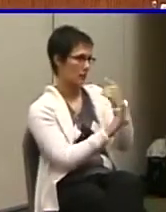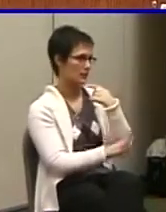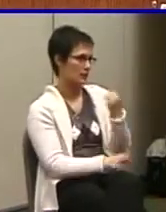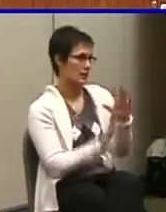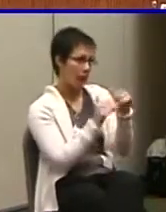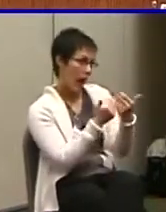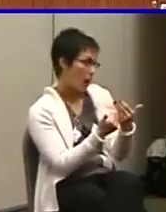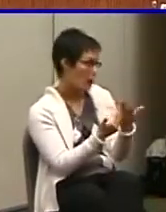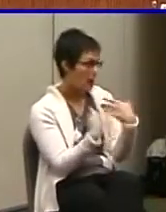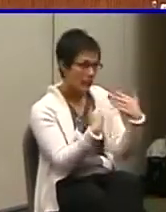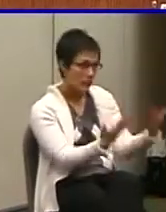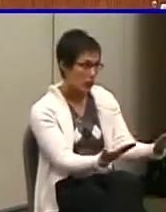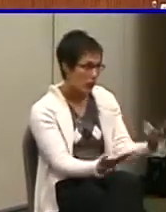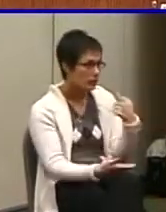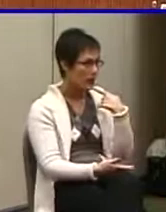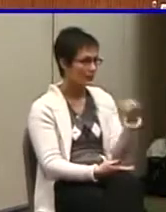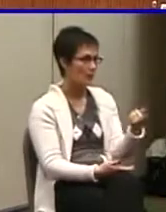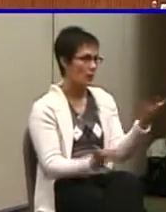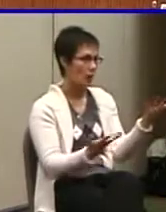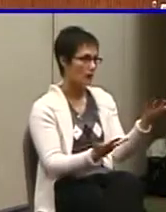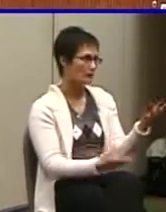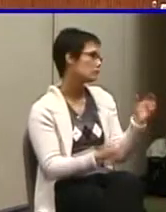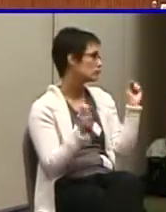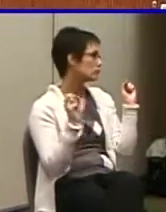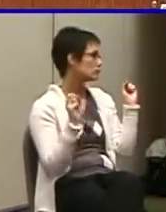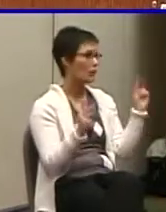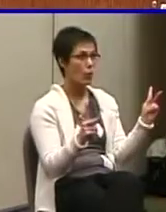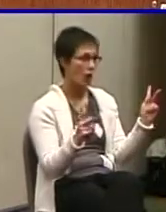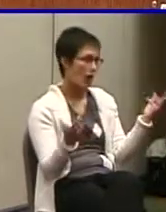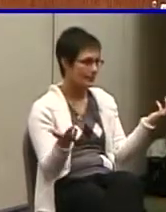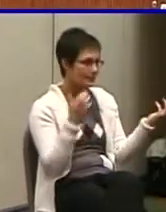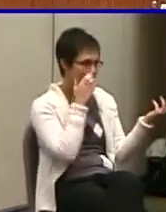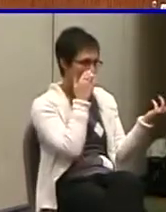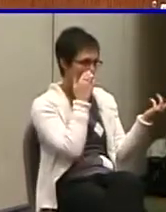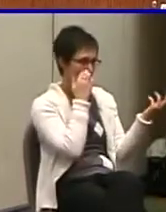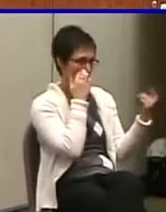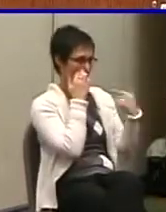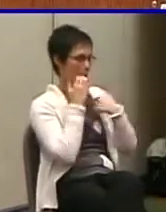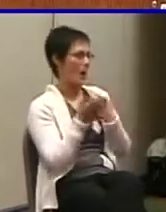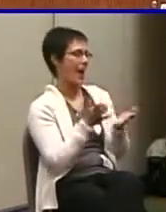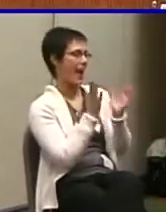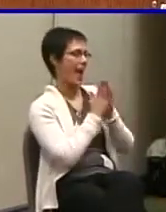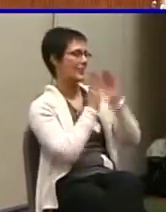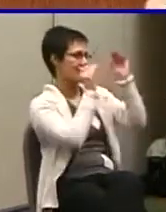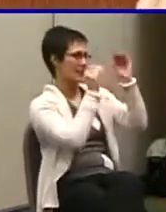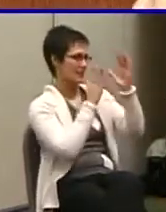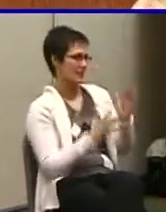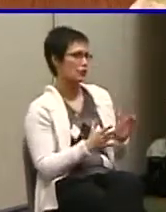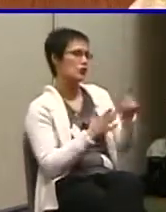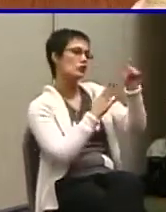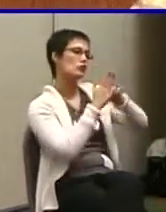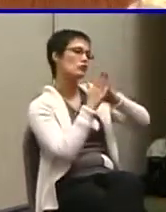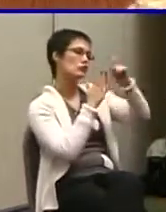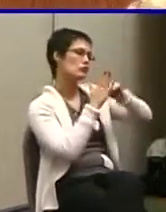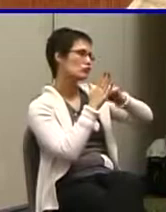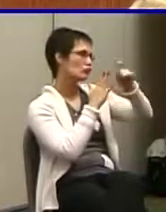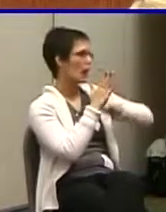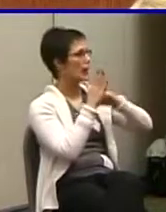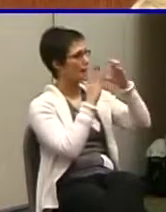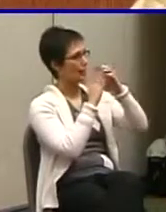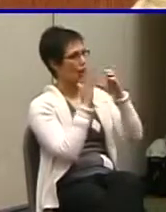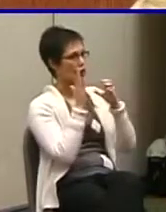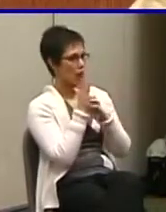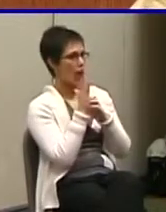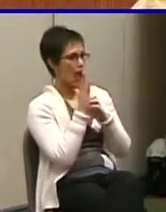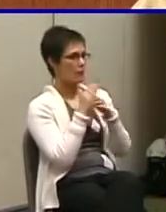they go, okay. So I ask the teacher, every time write a paragraph the day